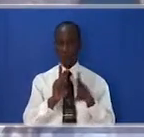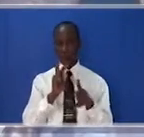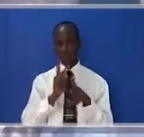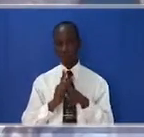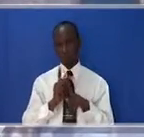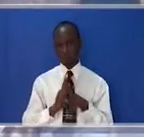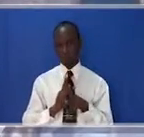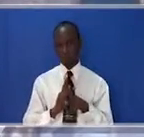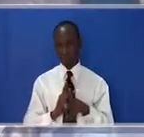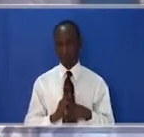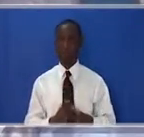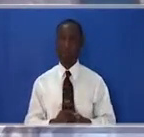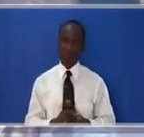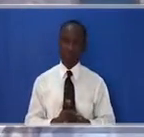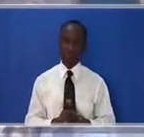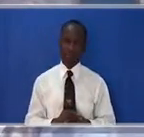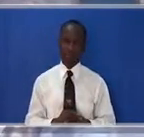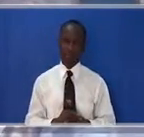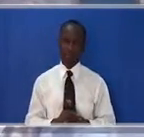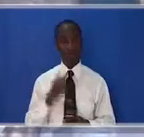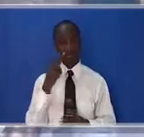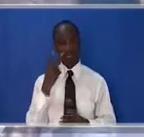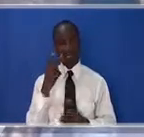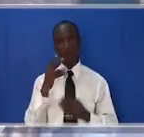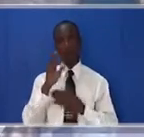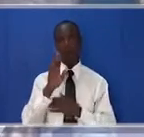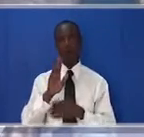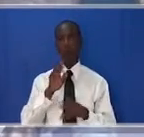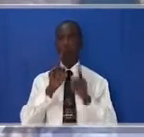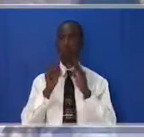God speaking to the prophet Malachi